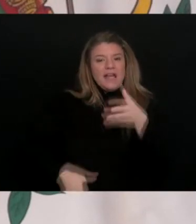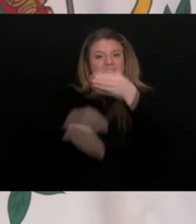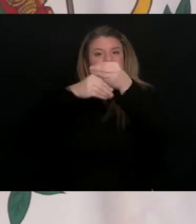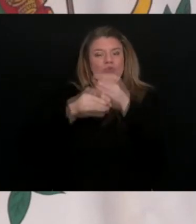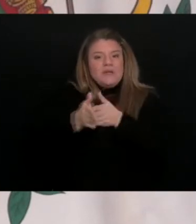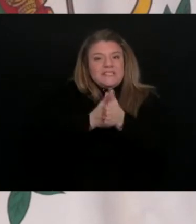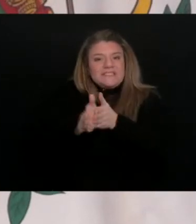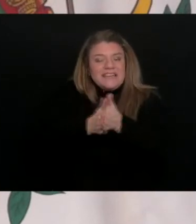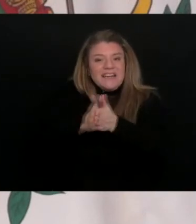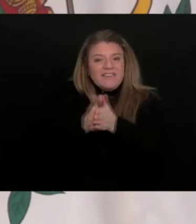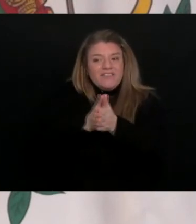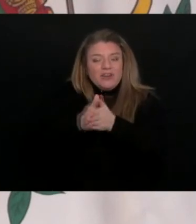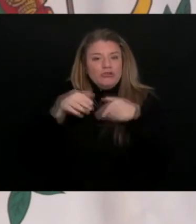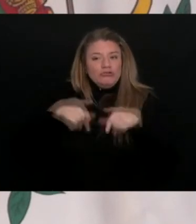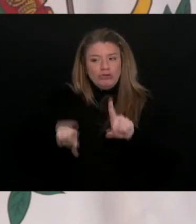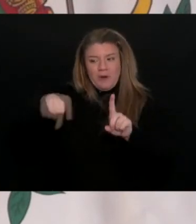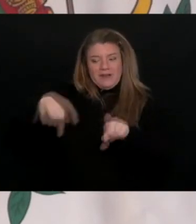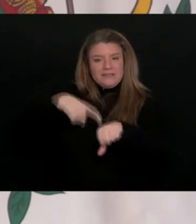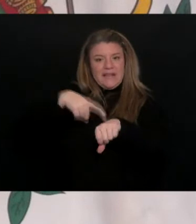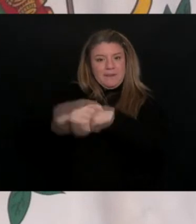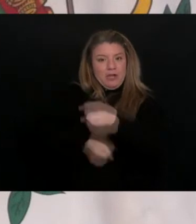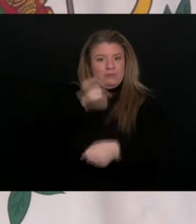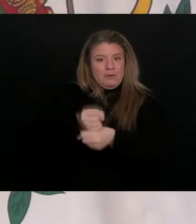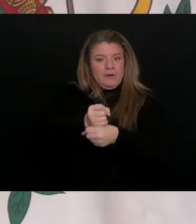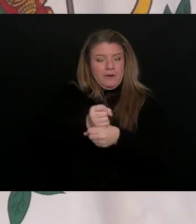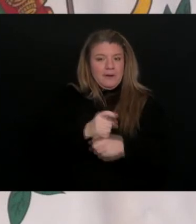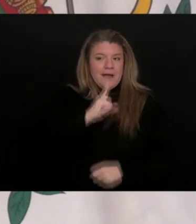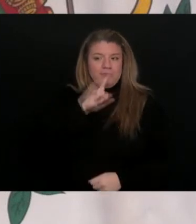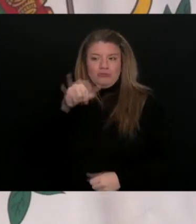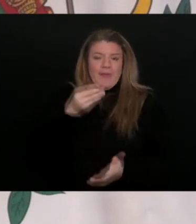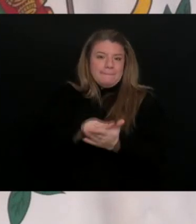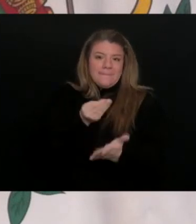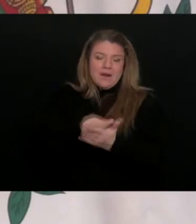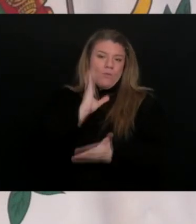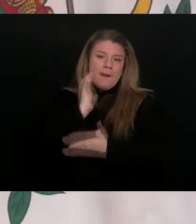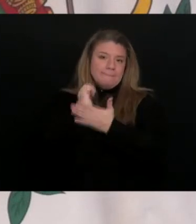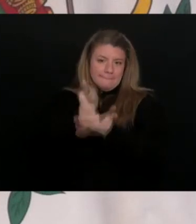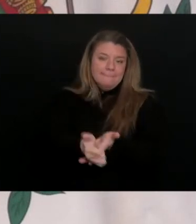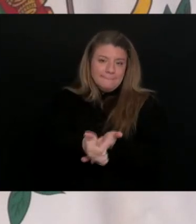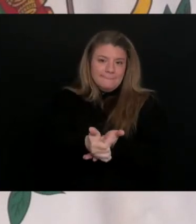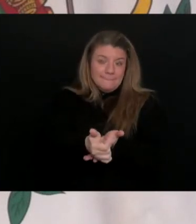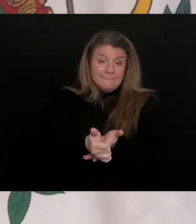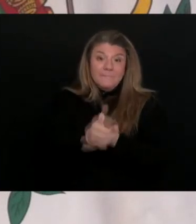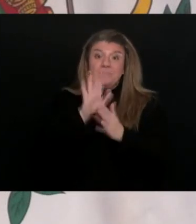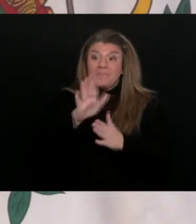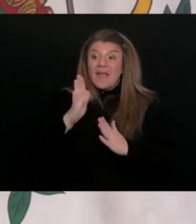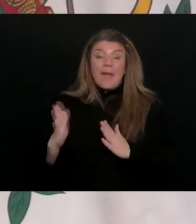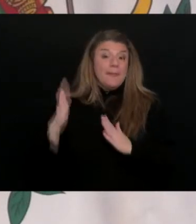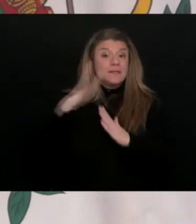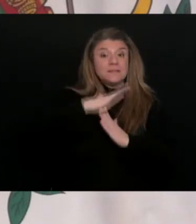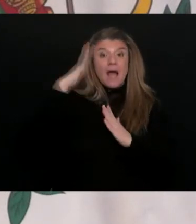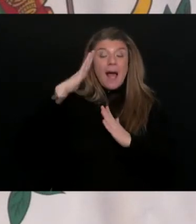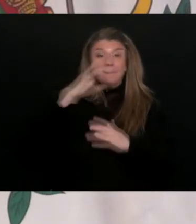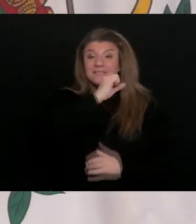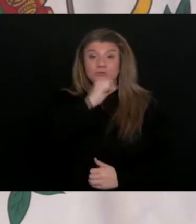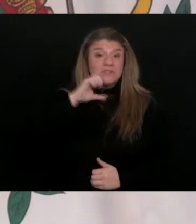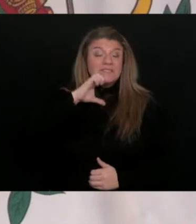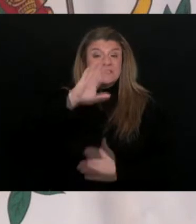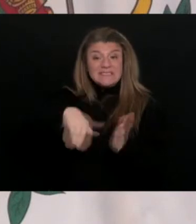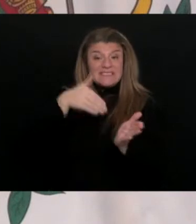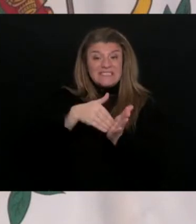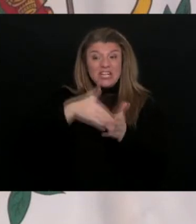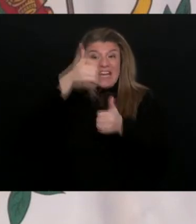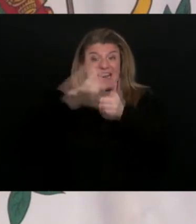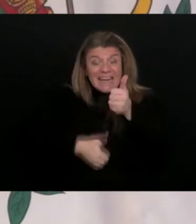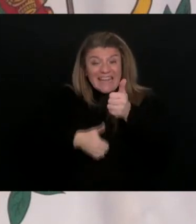incentive, especially at this time of year. I'm sure those dollars can come in handy. And the top senior center in each